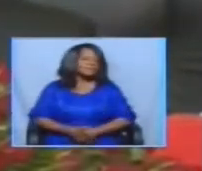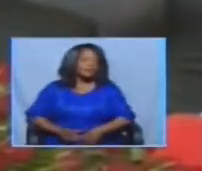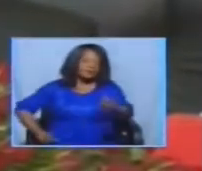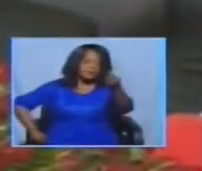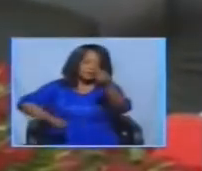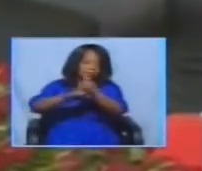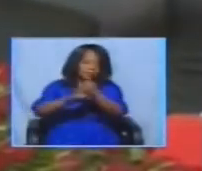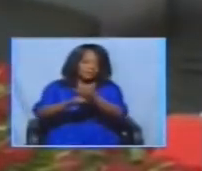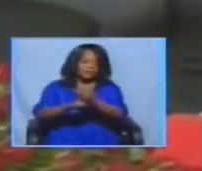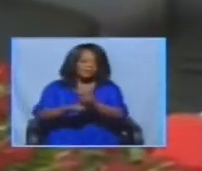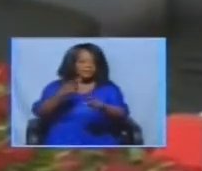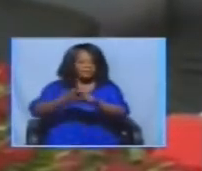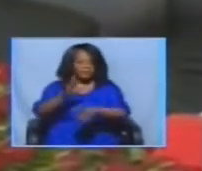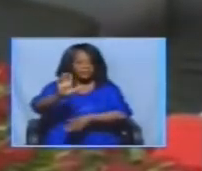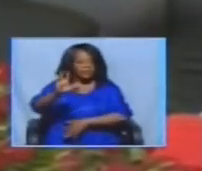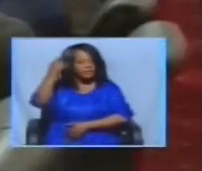trade.